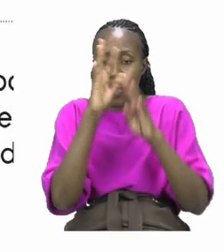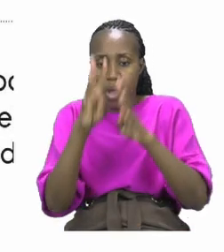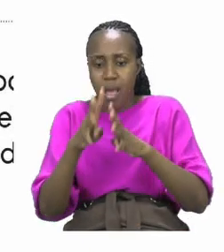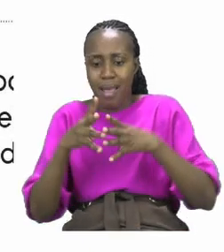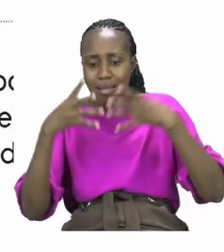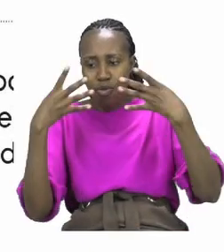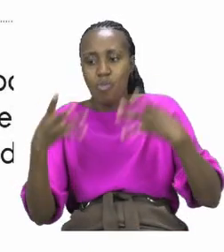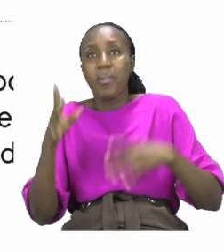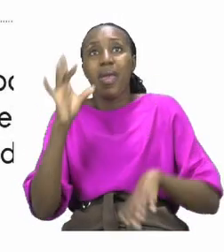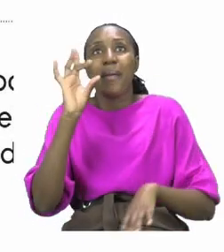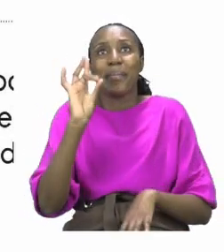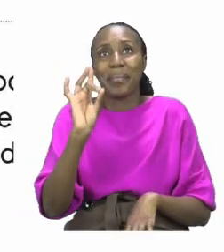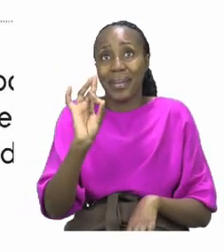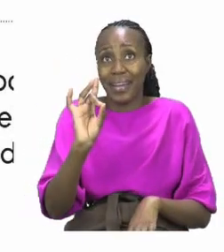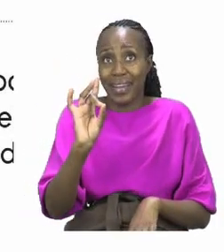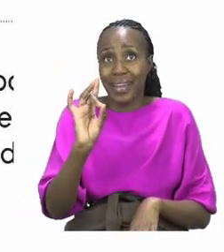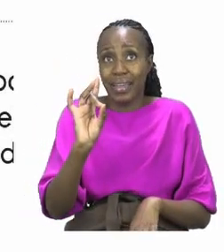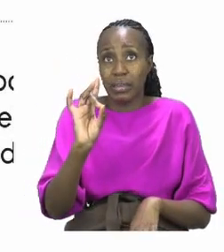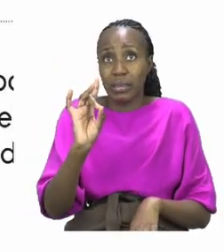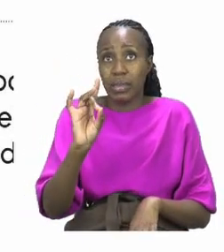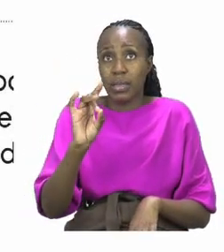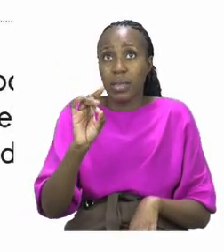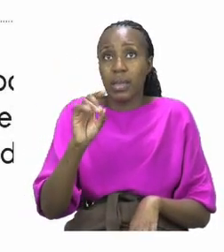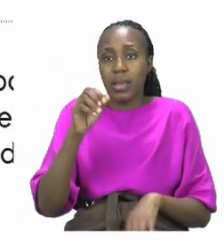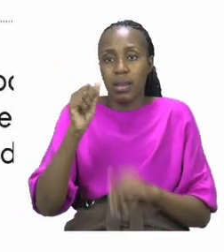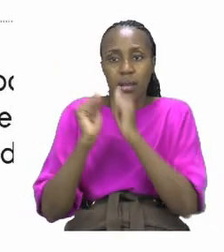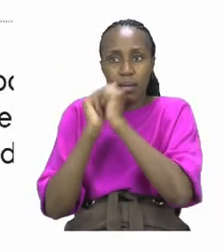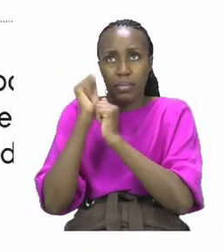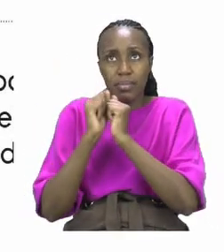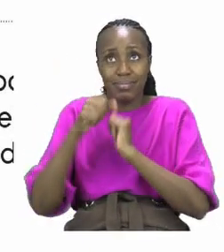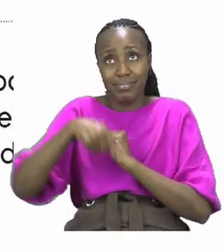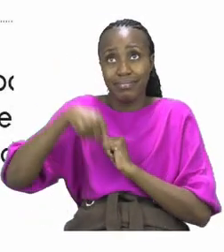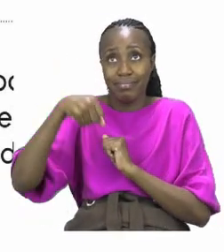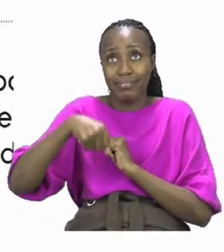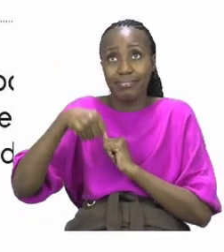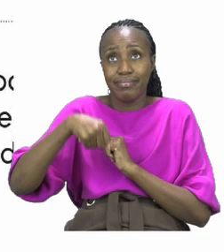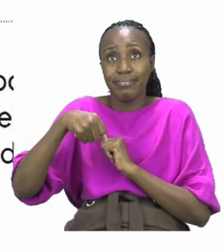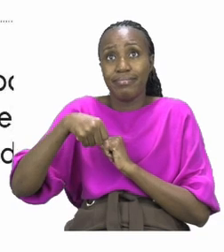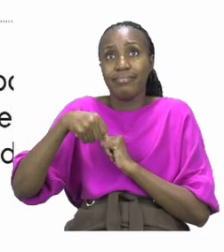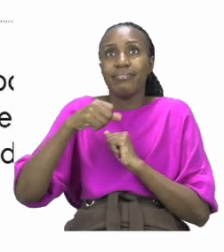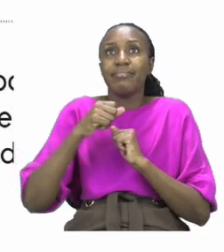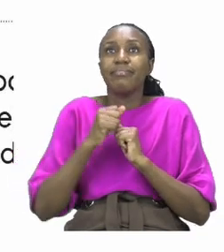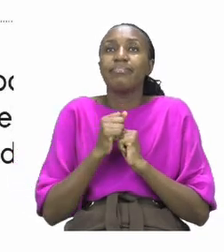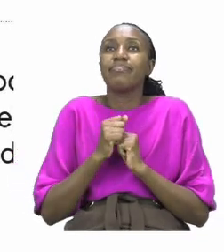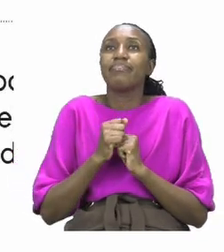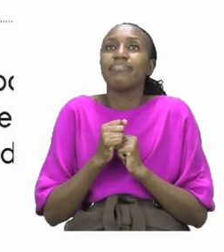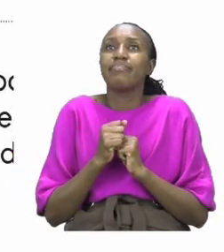8 and 8 newspapers in the recycle bag.